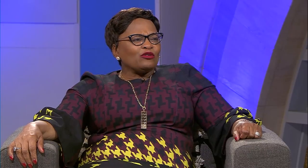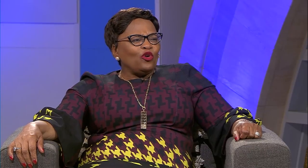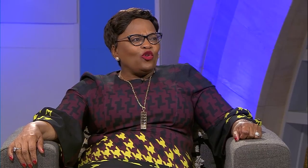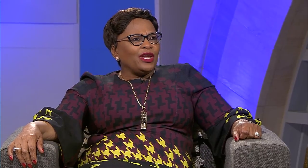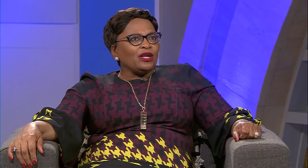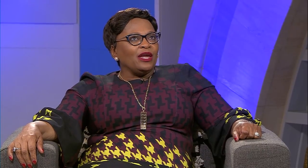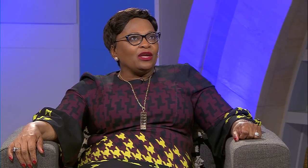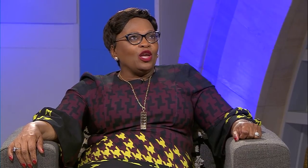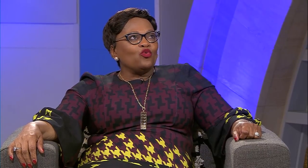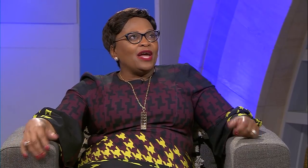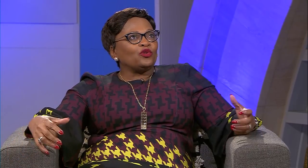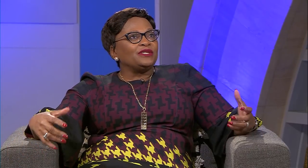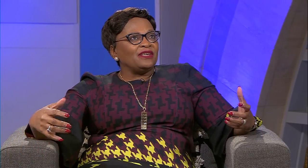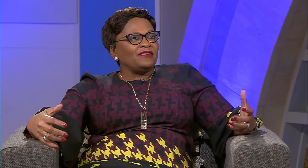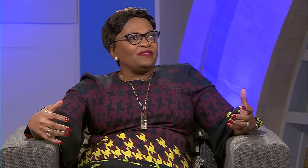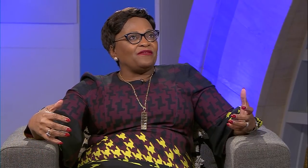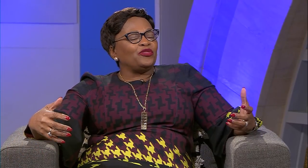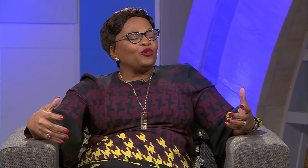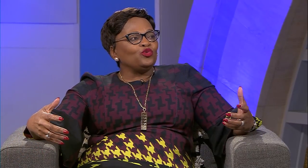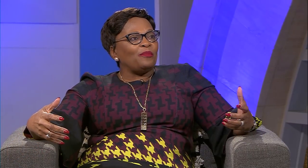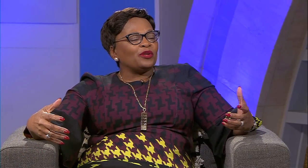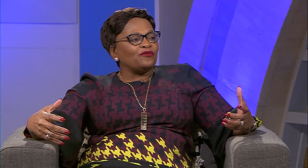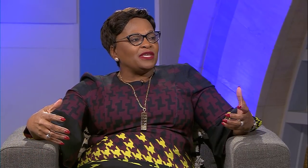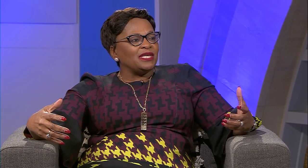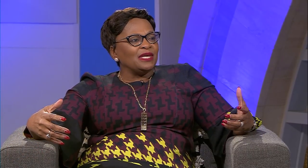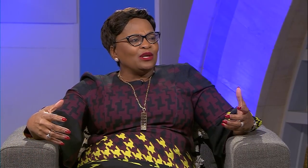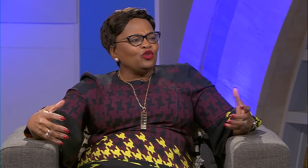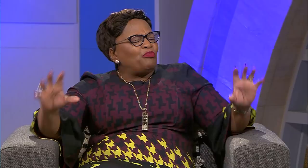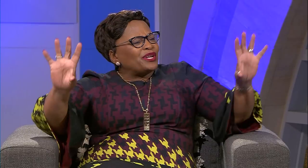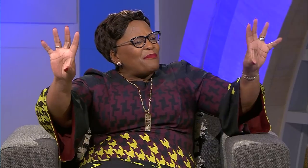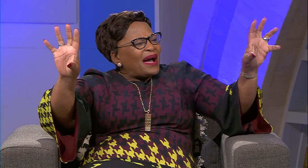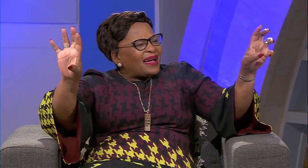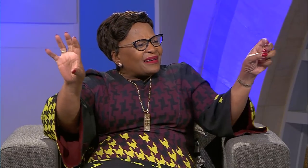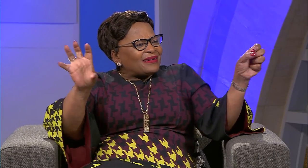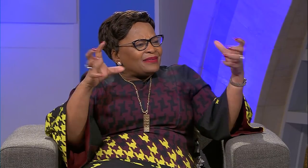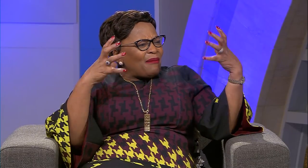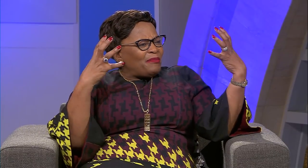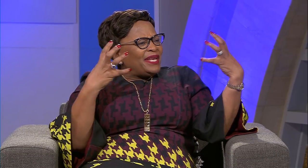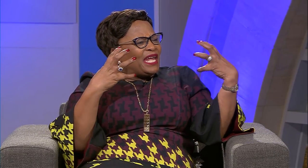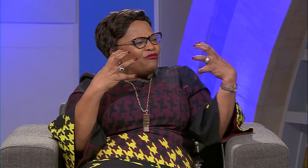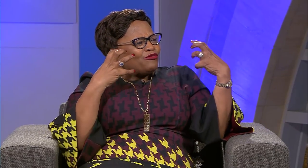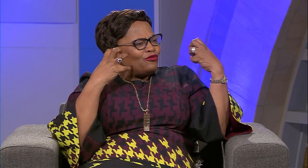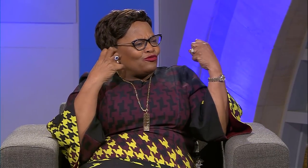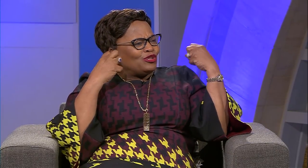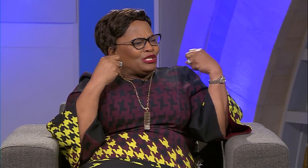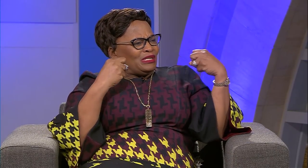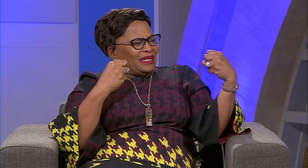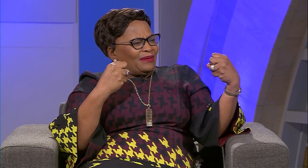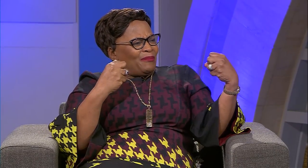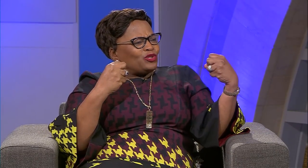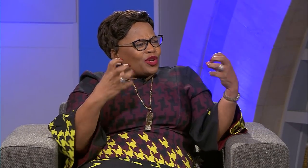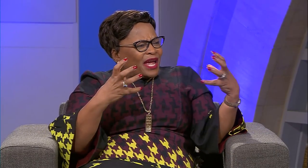Steve. No, a white conservative are those who are part of the your buremach. Okay, the backwards